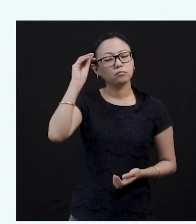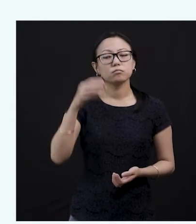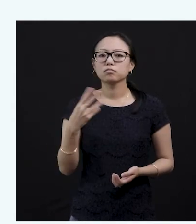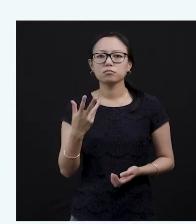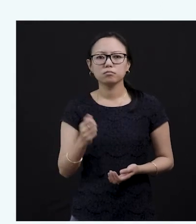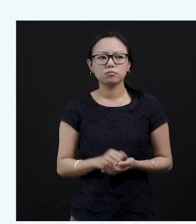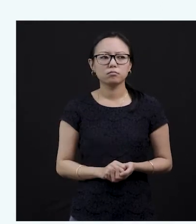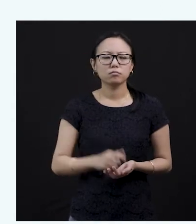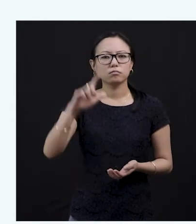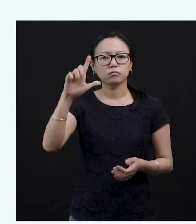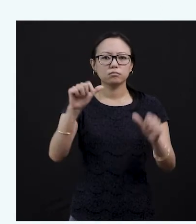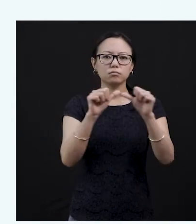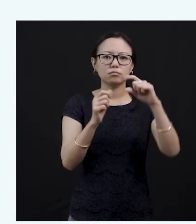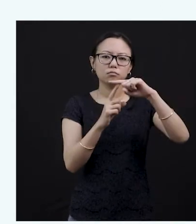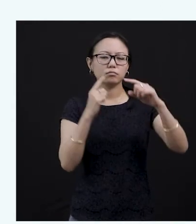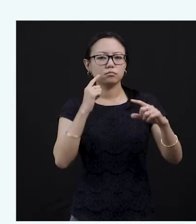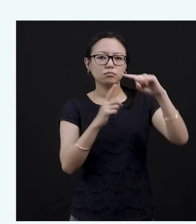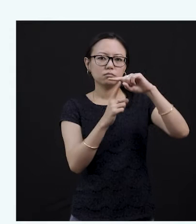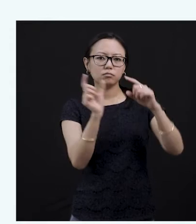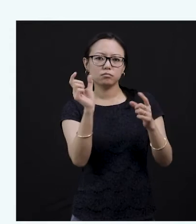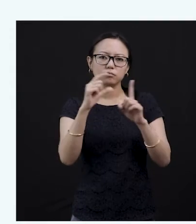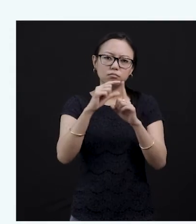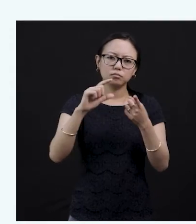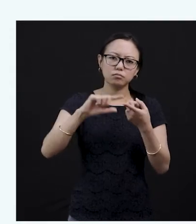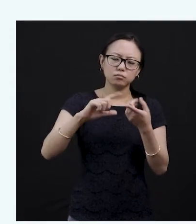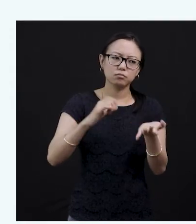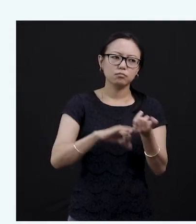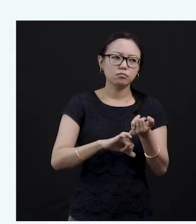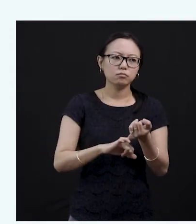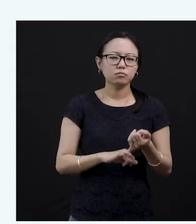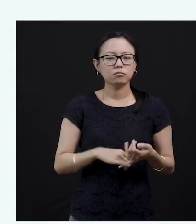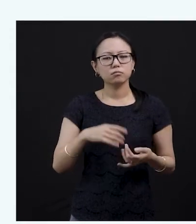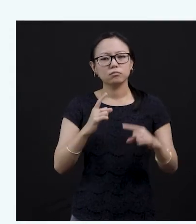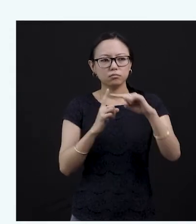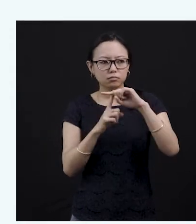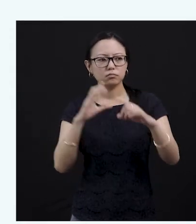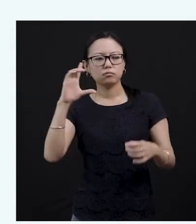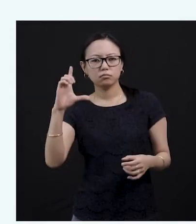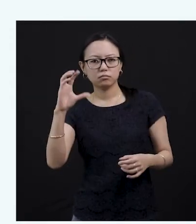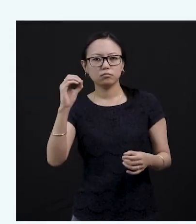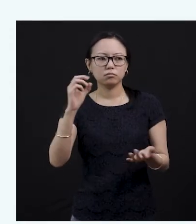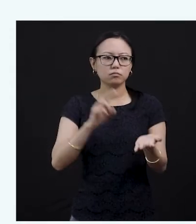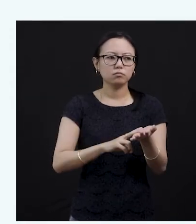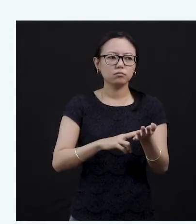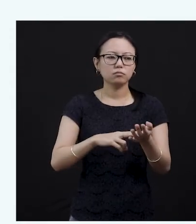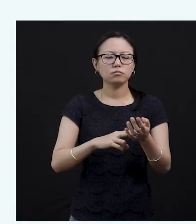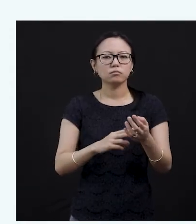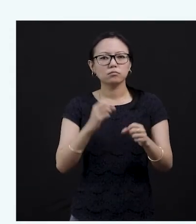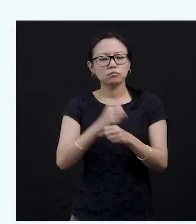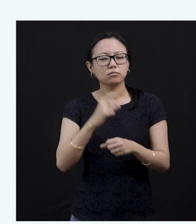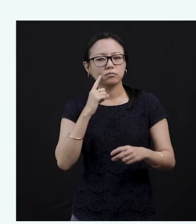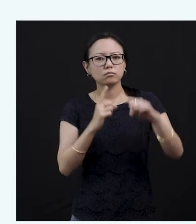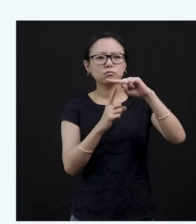learn about latitudes and longitudes. These latitudes and longitudes, they are simply